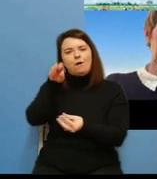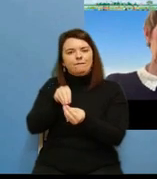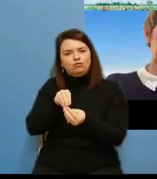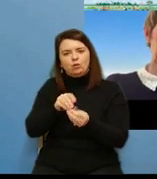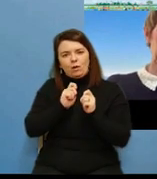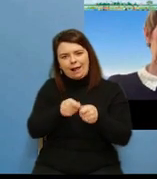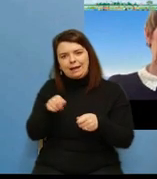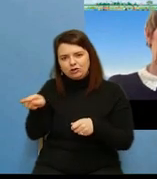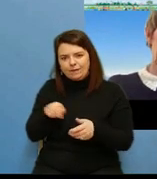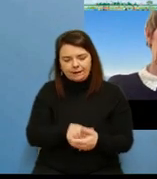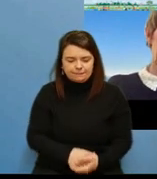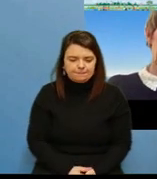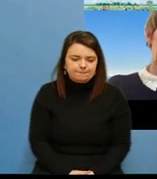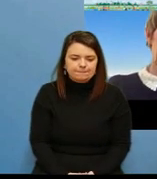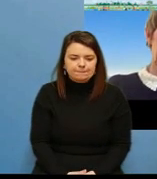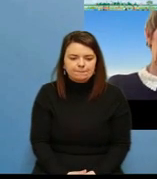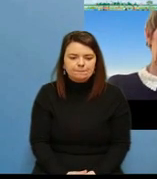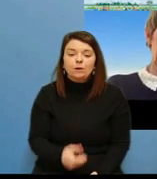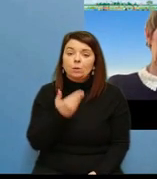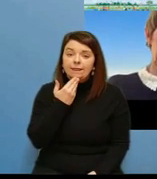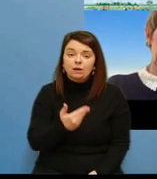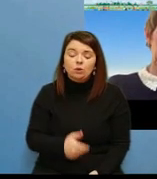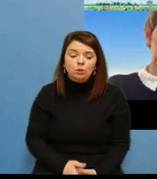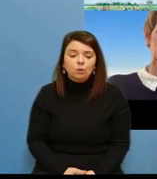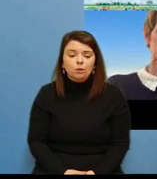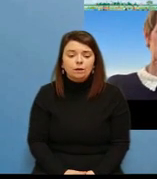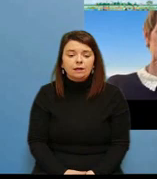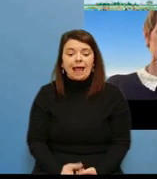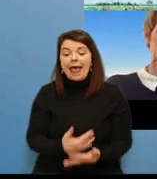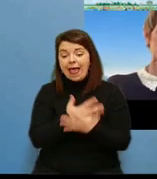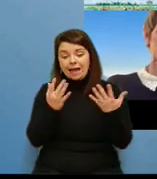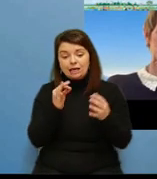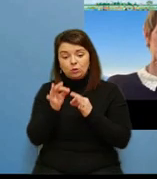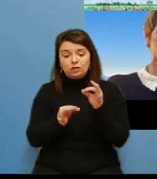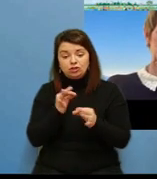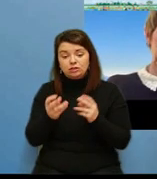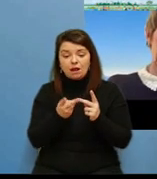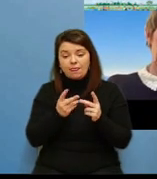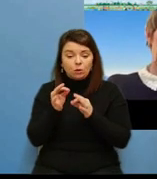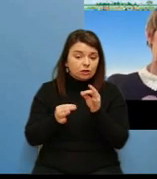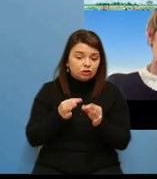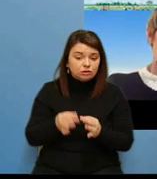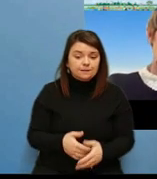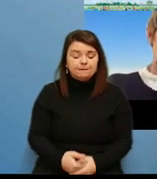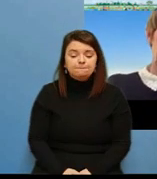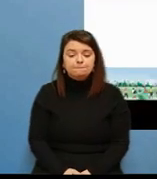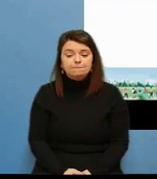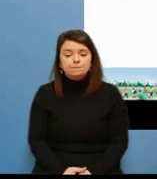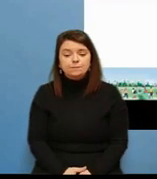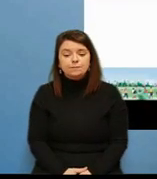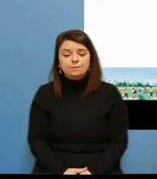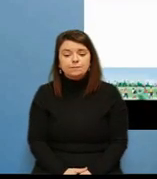England, which is part of our overall allocation for those roles. Okay, thanks.